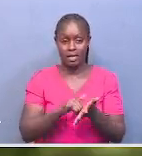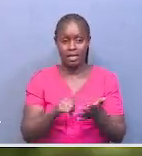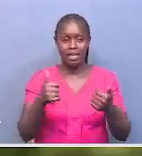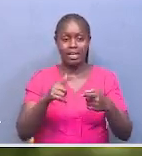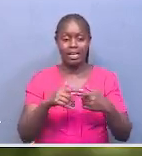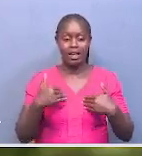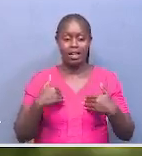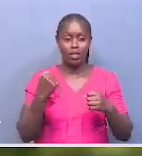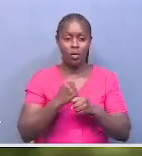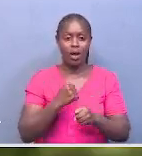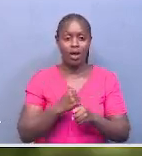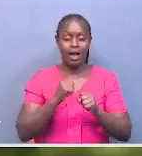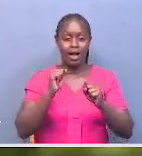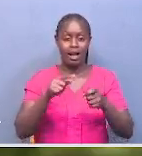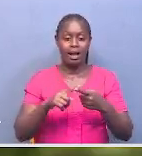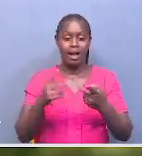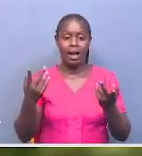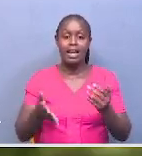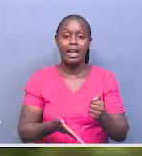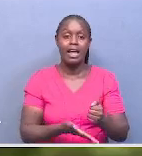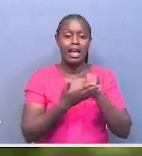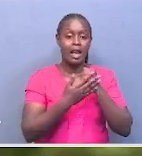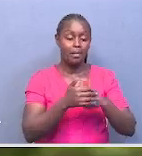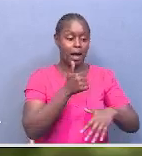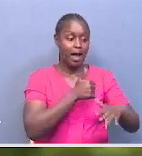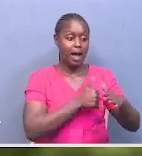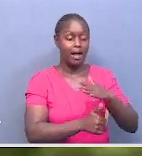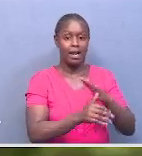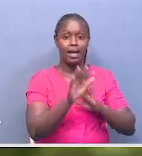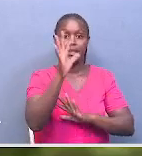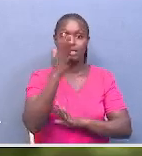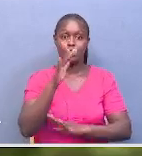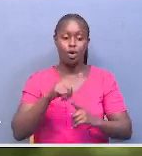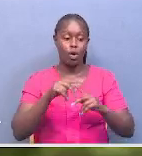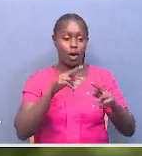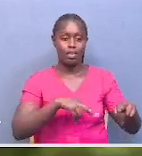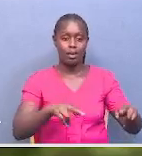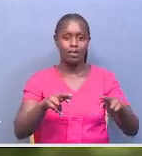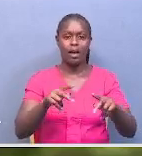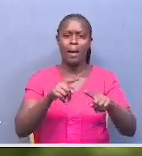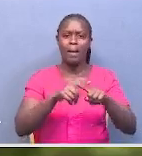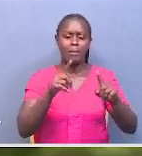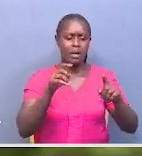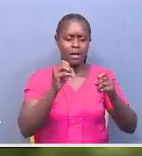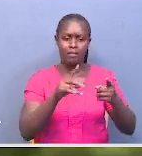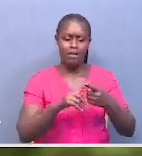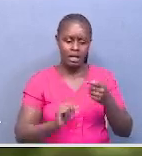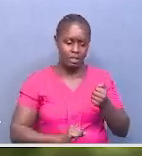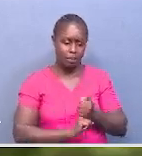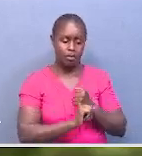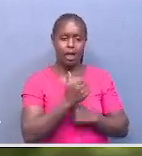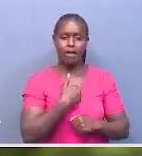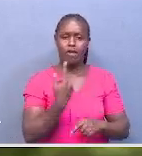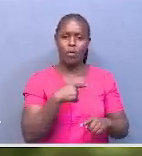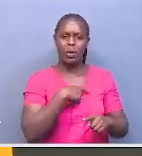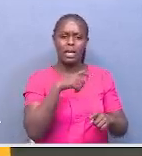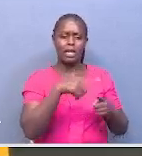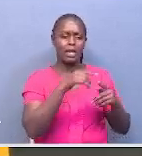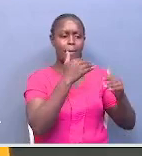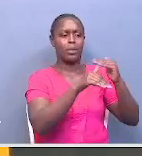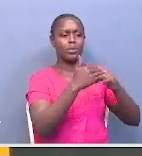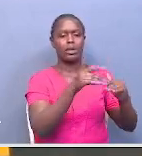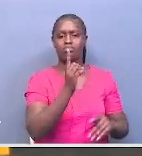worker can see a patient under the tree and deliver service, provided I'm fully supported. We do not need those